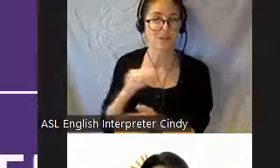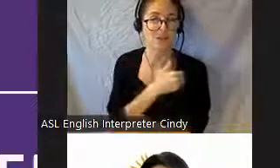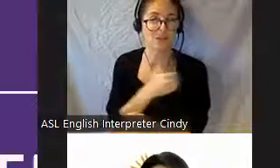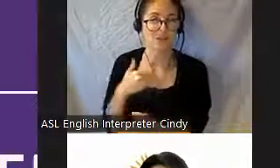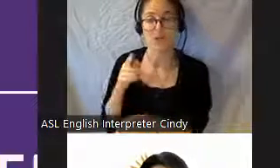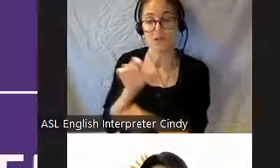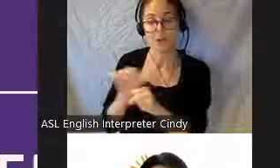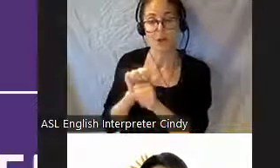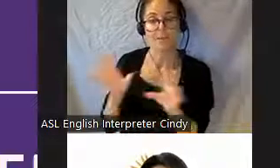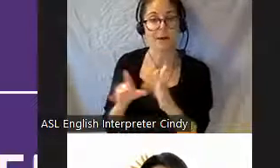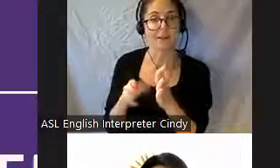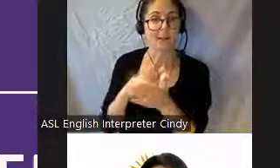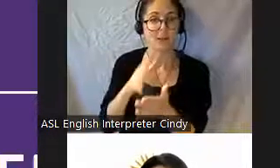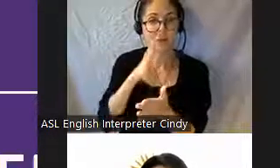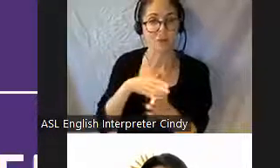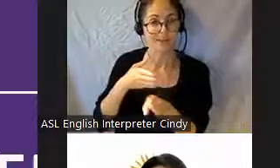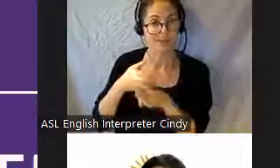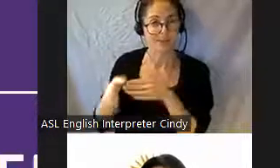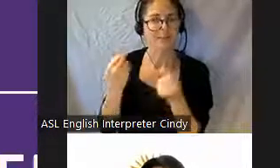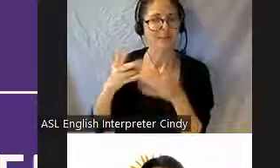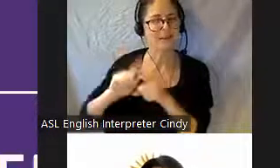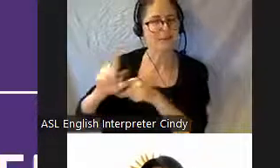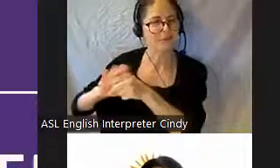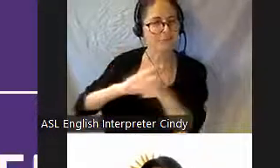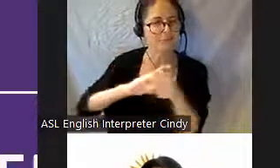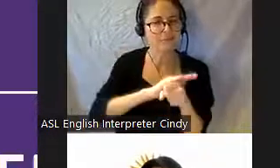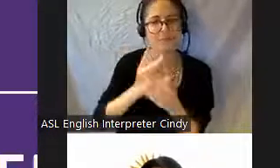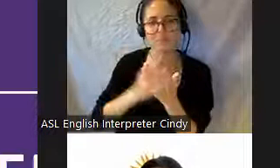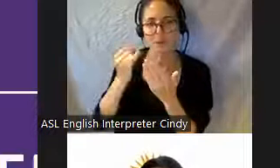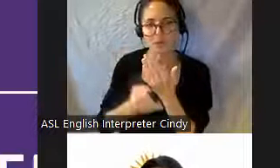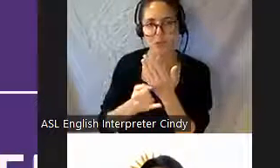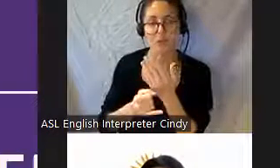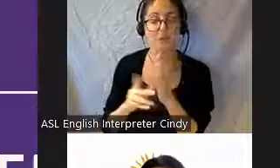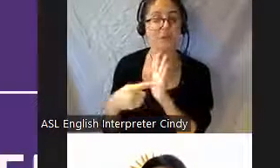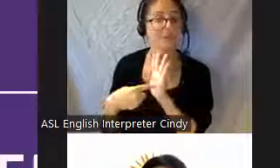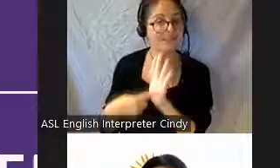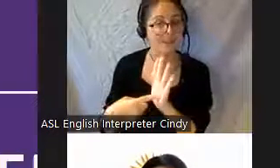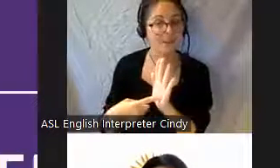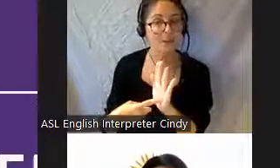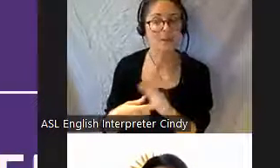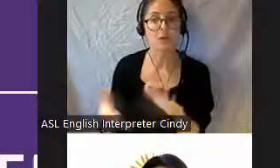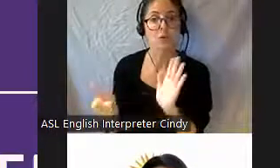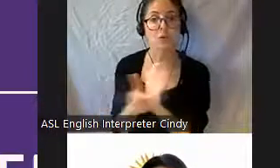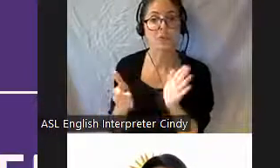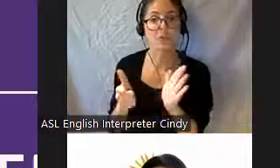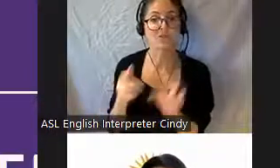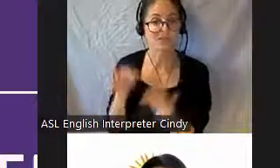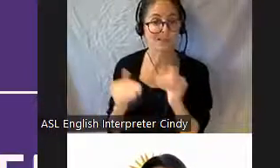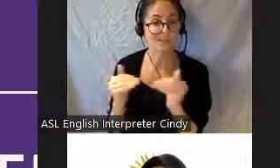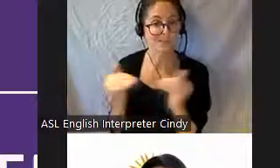violence against women sector in multiple jurisdictions and projects, including the criminal justice and legal